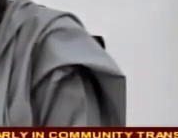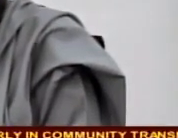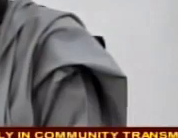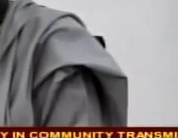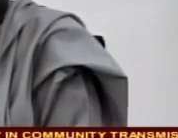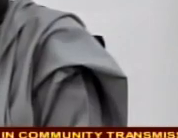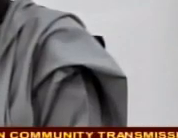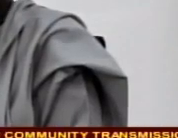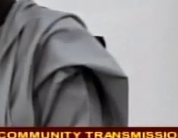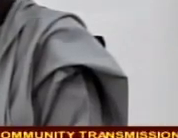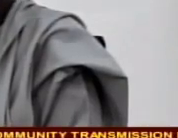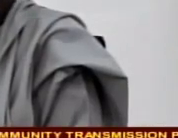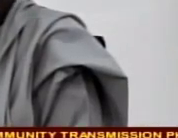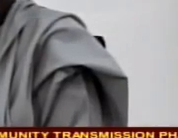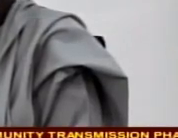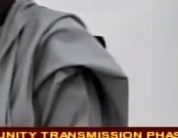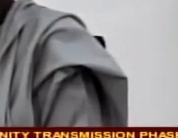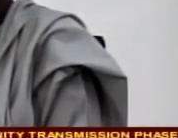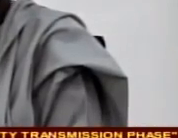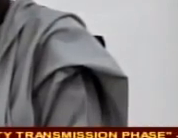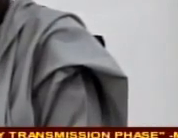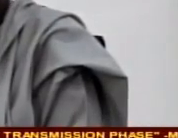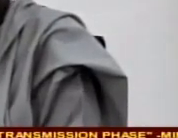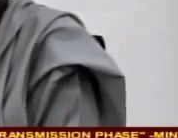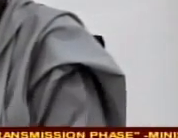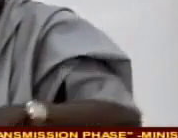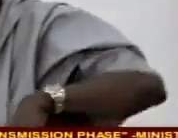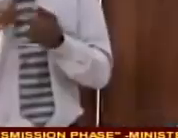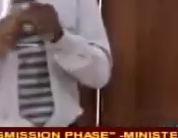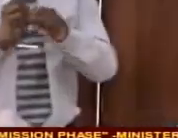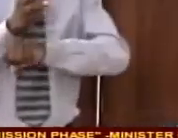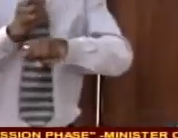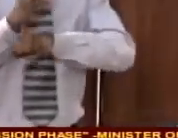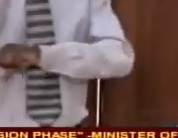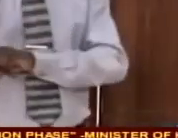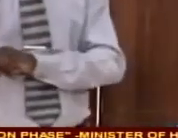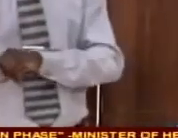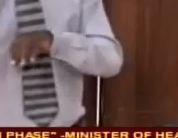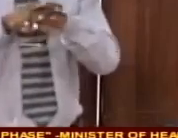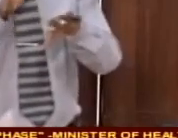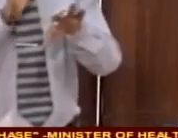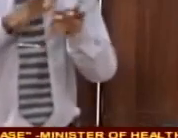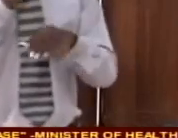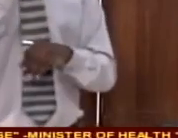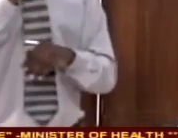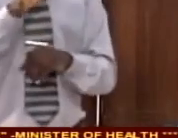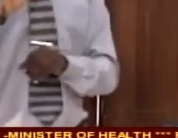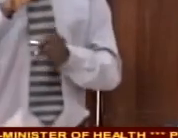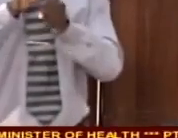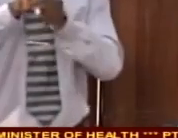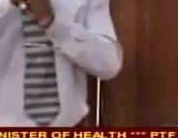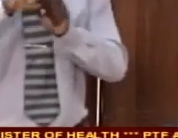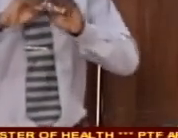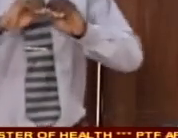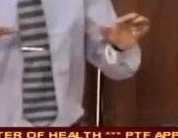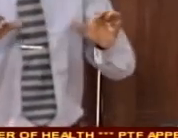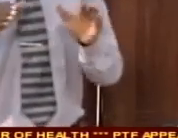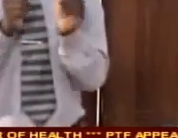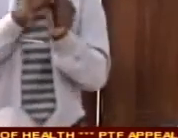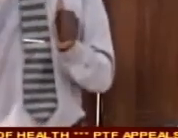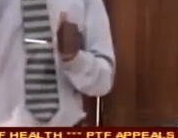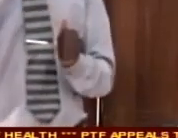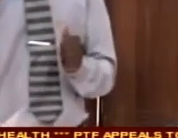of comedians and entertainers to advise governments on the impact of COVID-19 and the nature of priorities for the broadcast